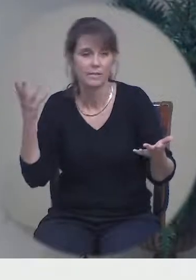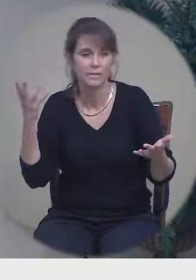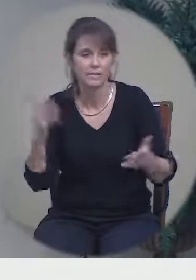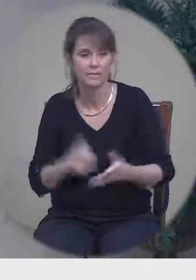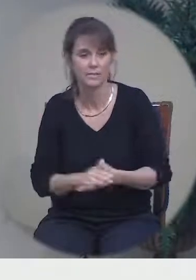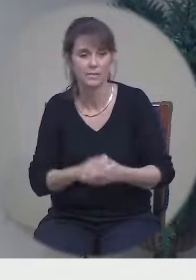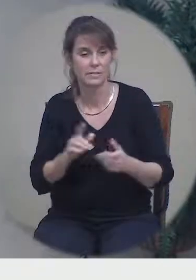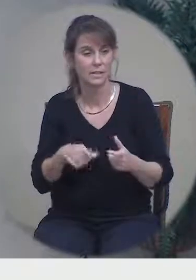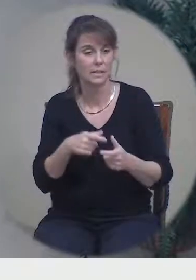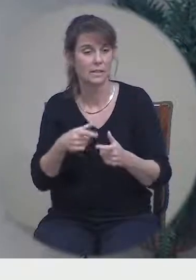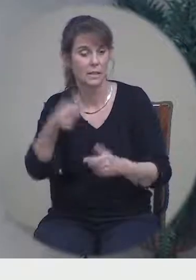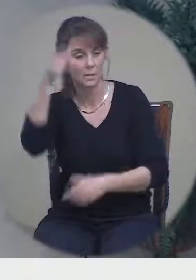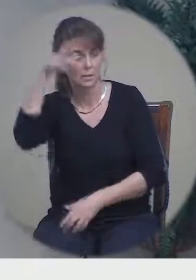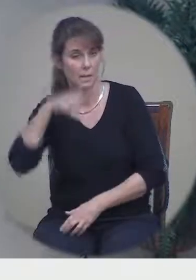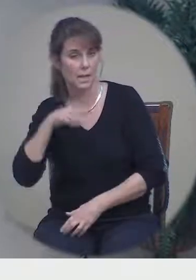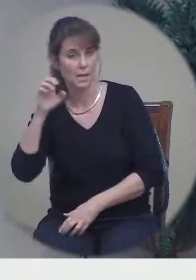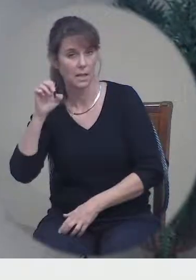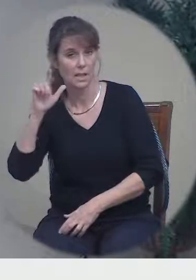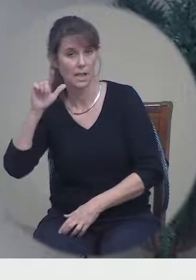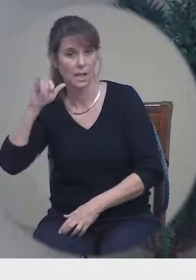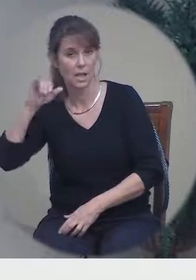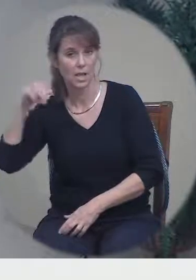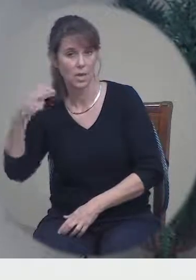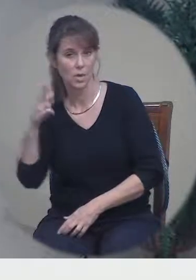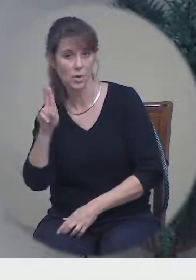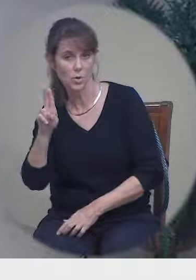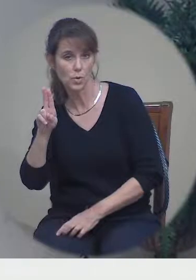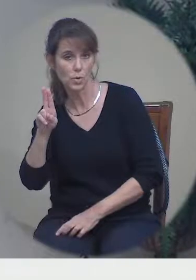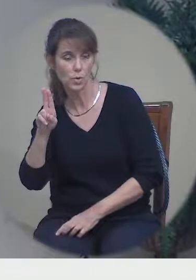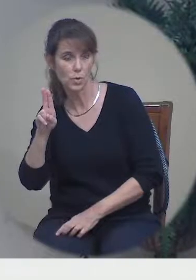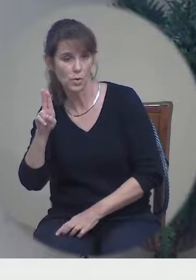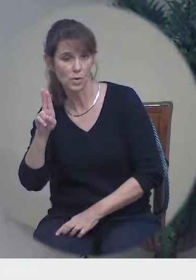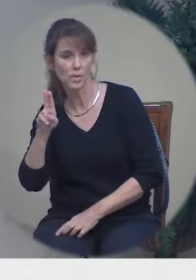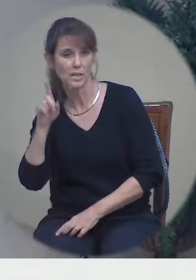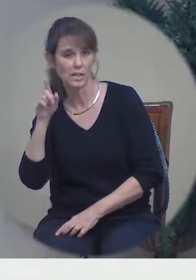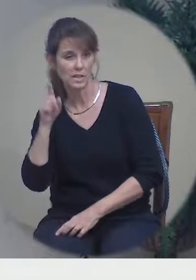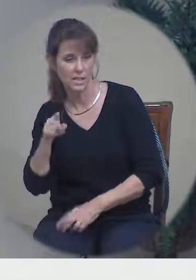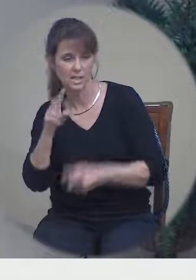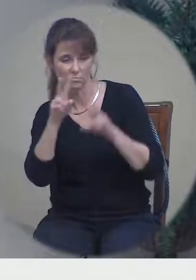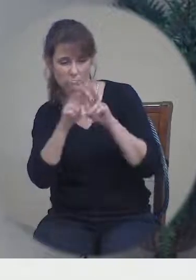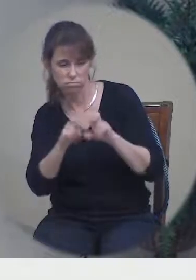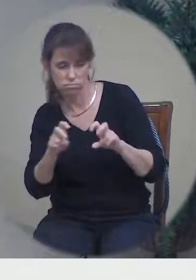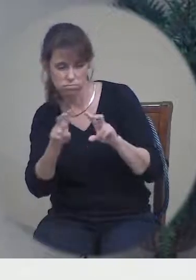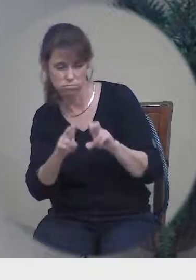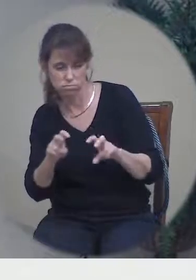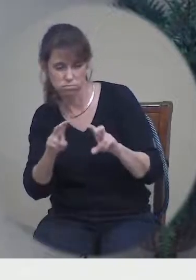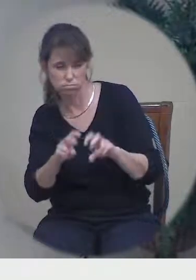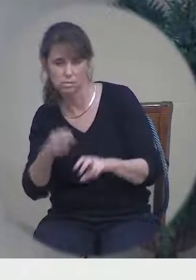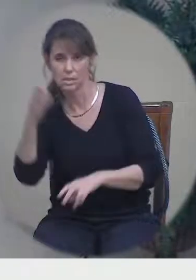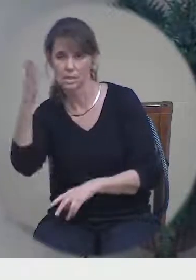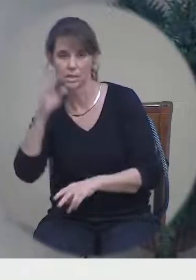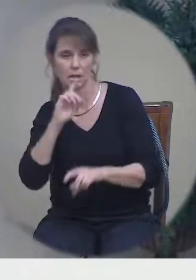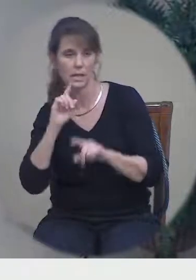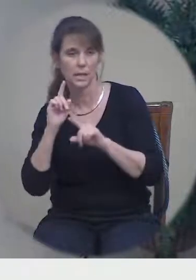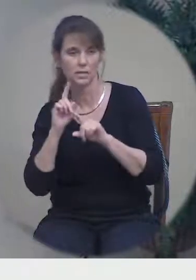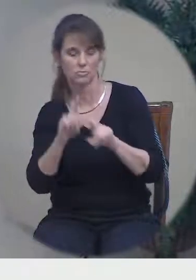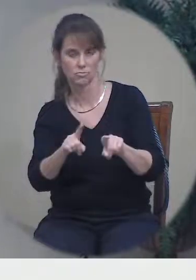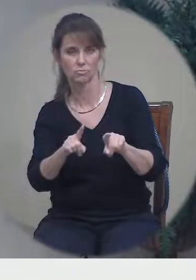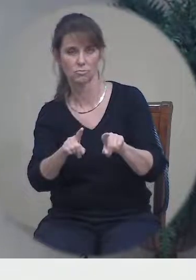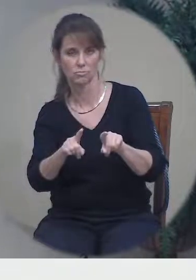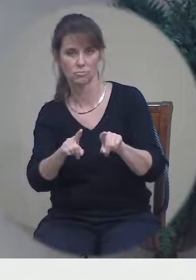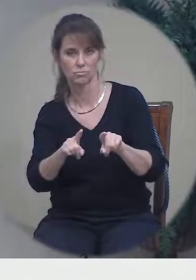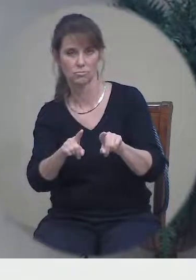moves starts getting to the heart of the matter, and then God answers it. So I think you find the answer to that